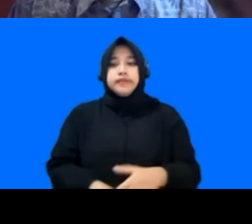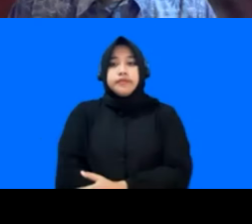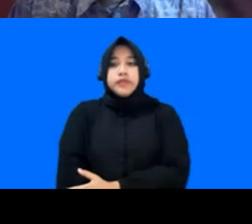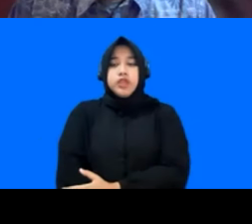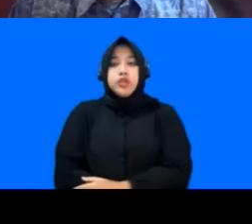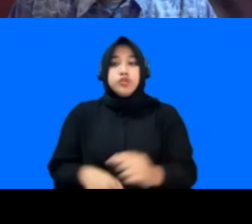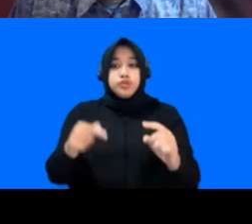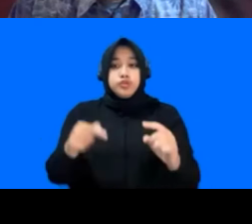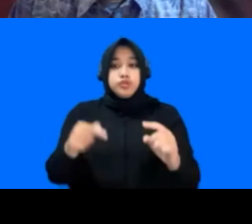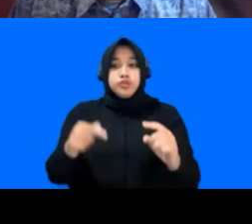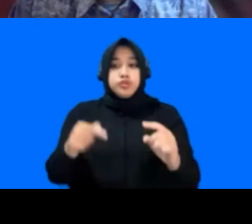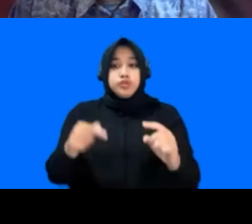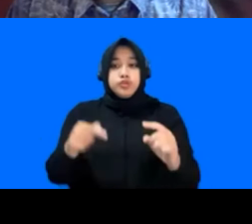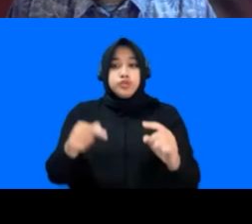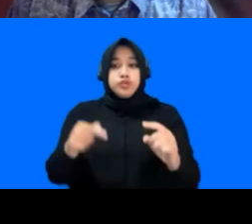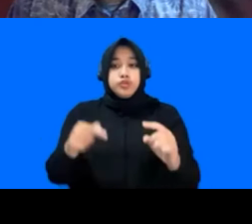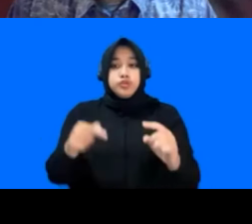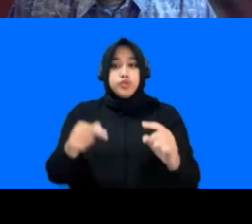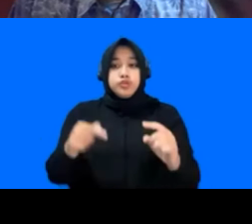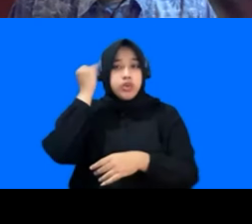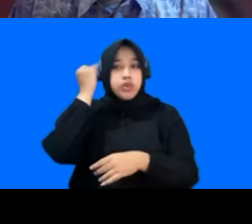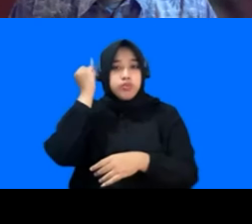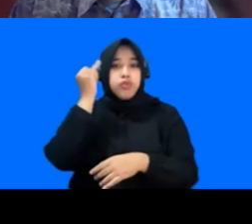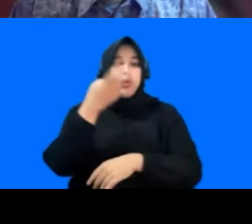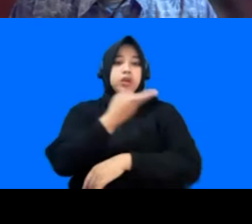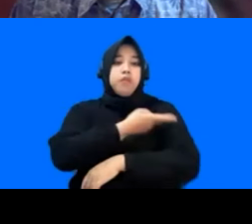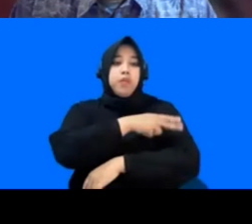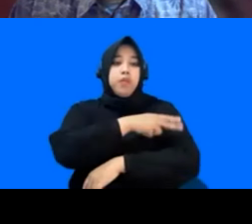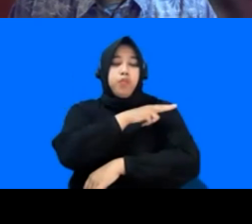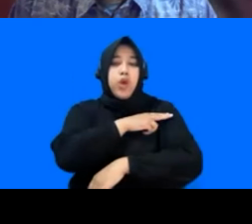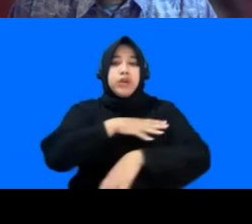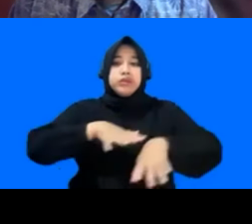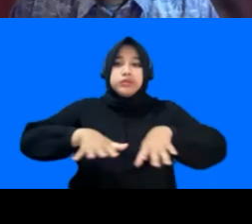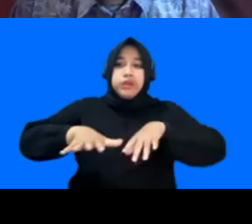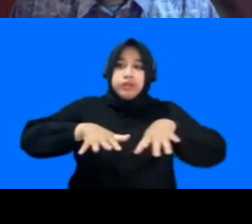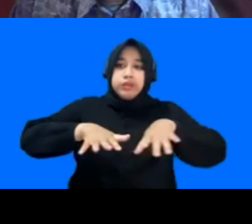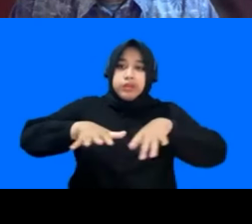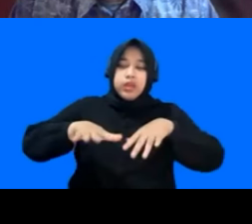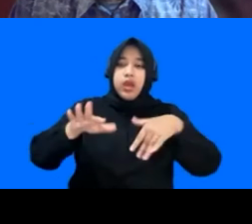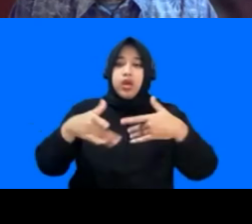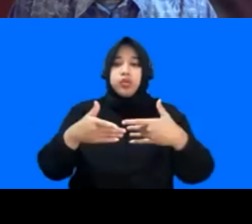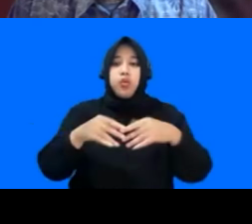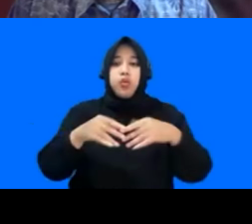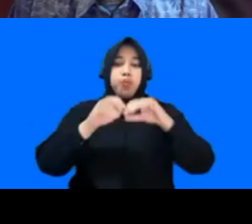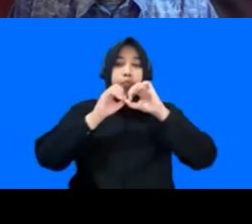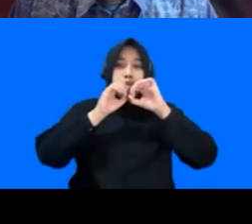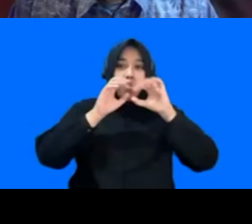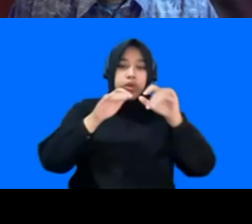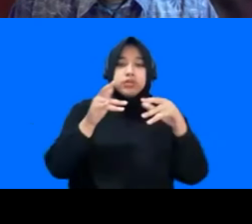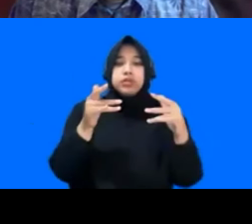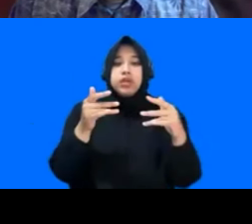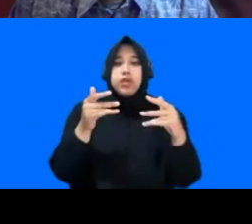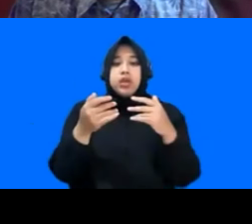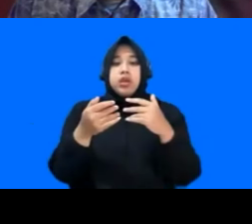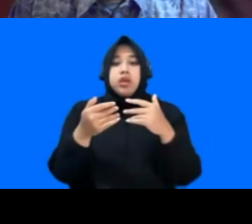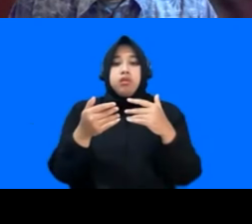contacts, and strategies for promoting sustainable mobility in their own